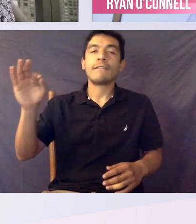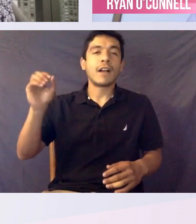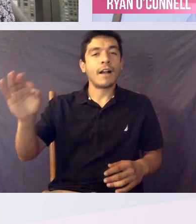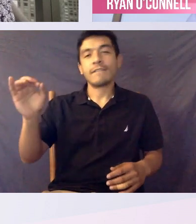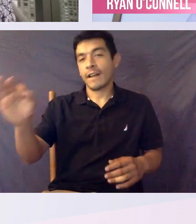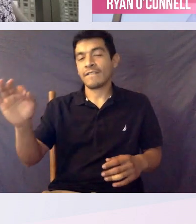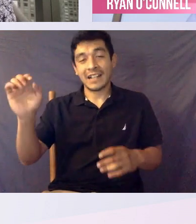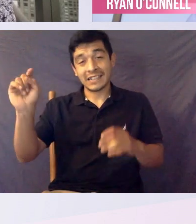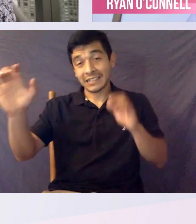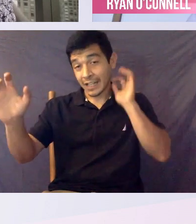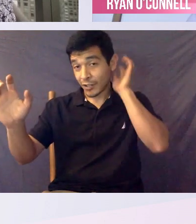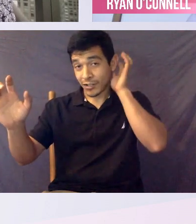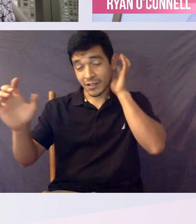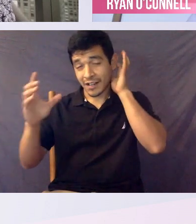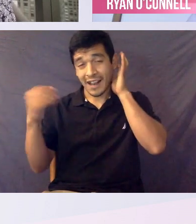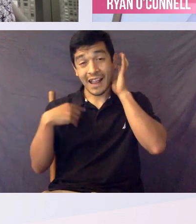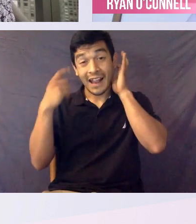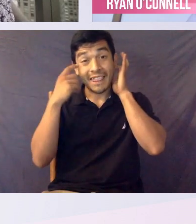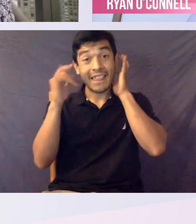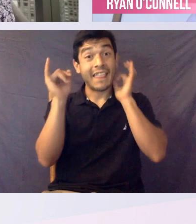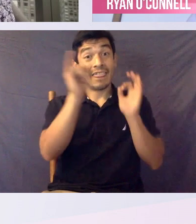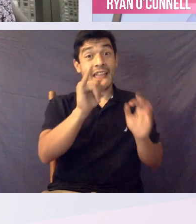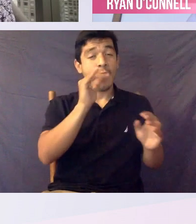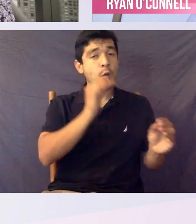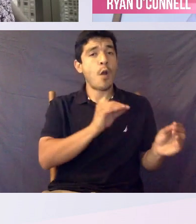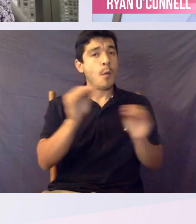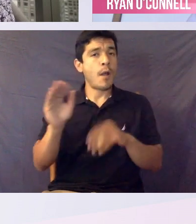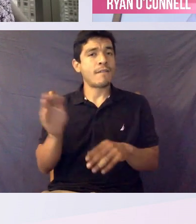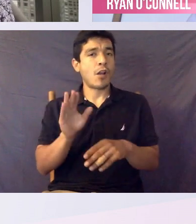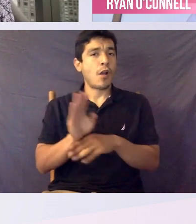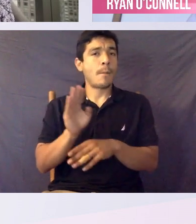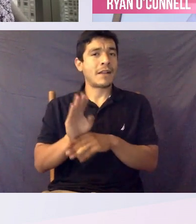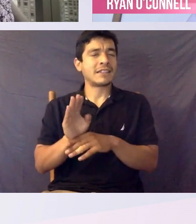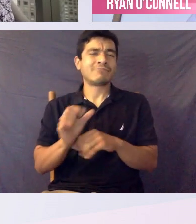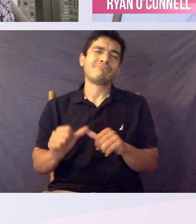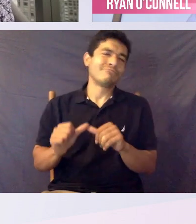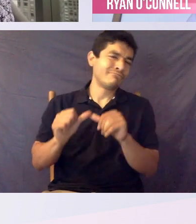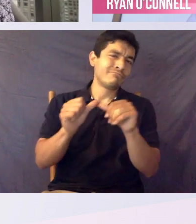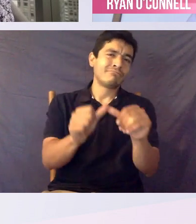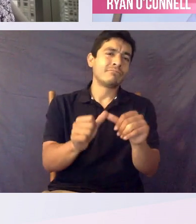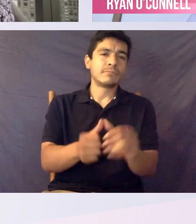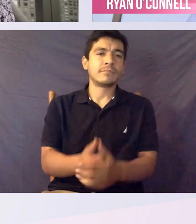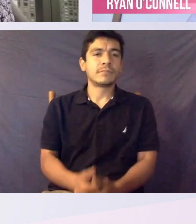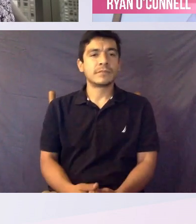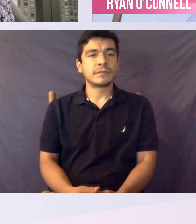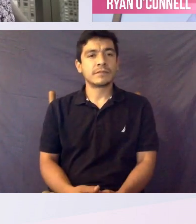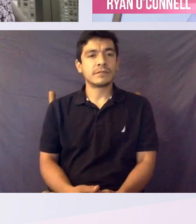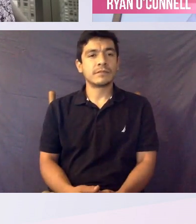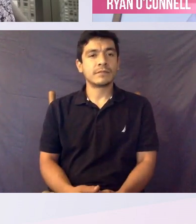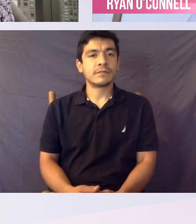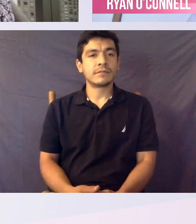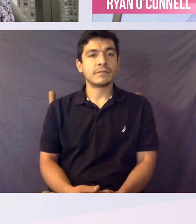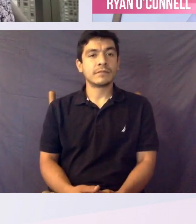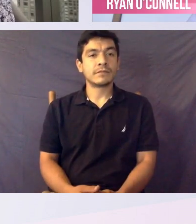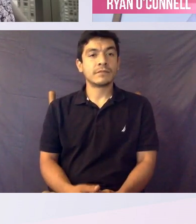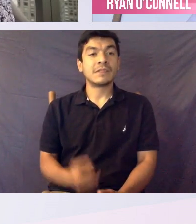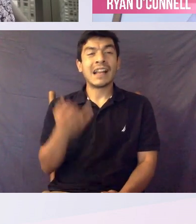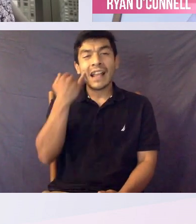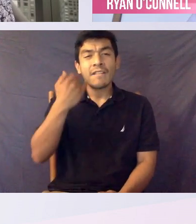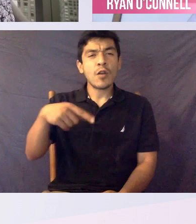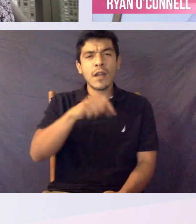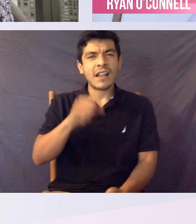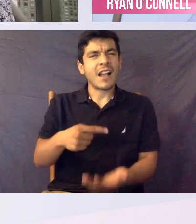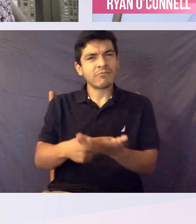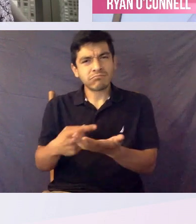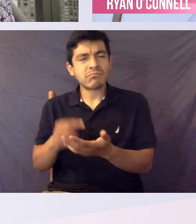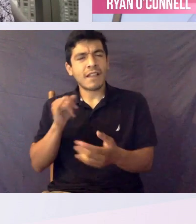And I think that will move our business so much further ahead. If we can just have conversations that recognize